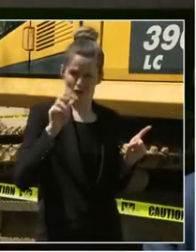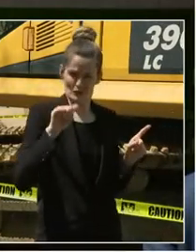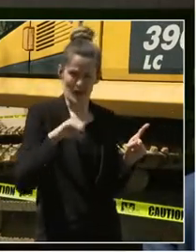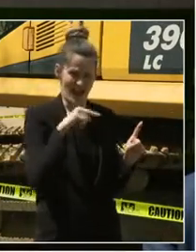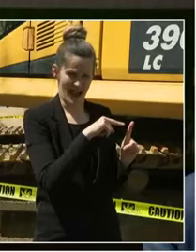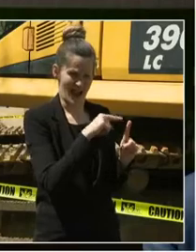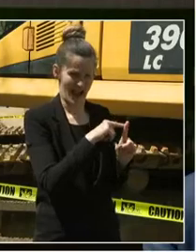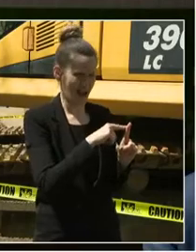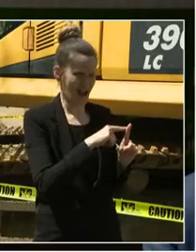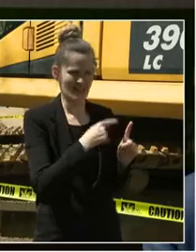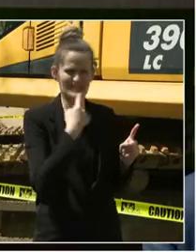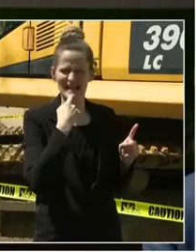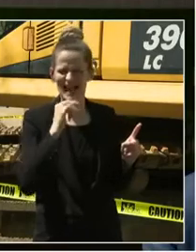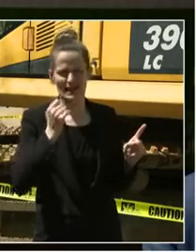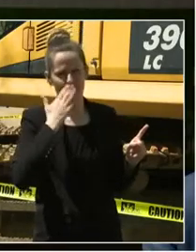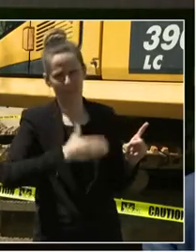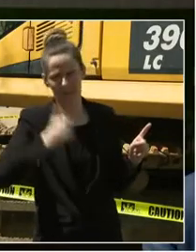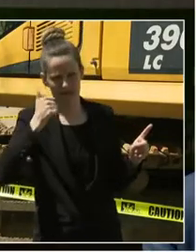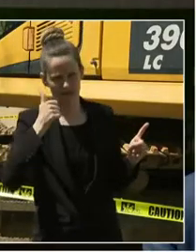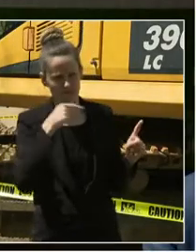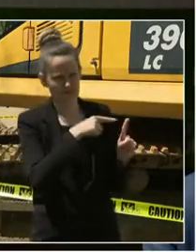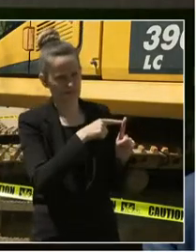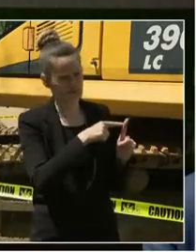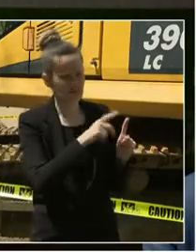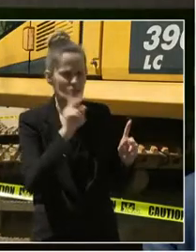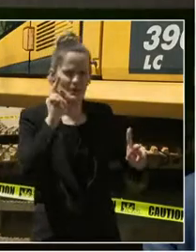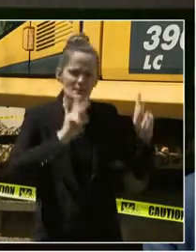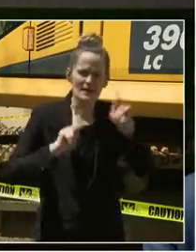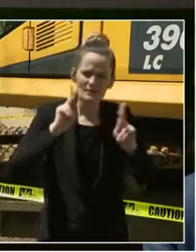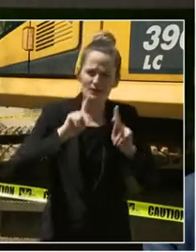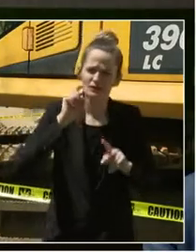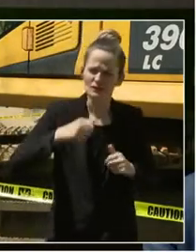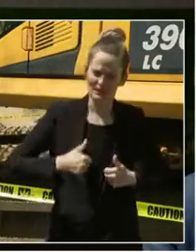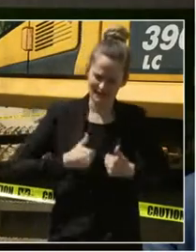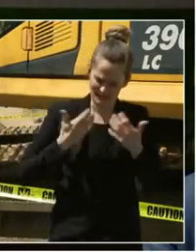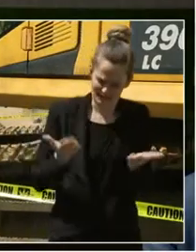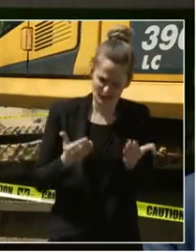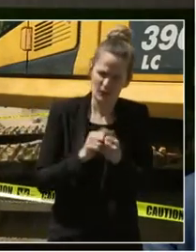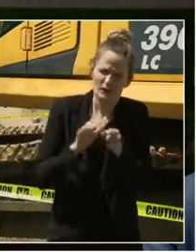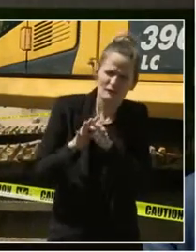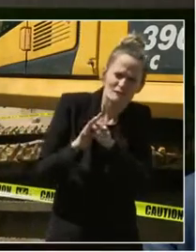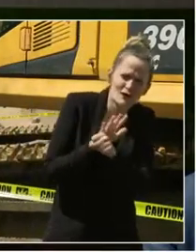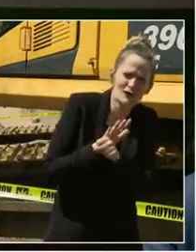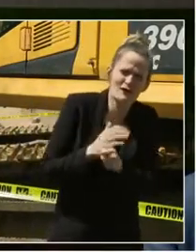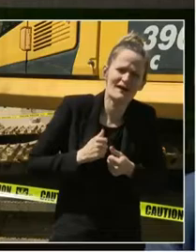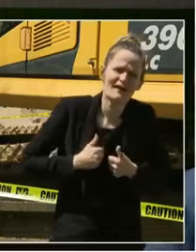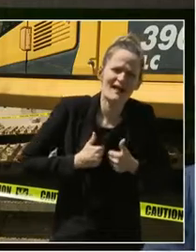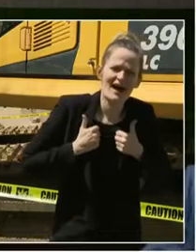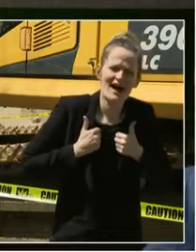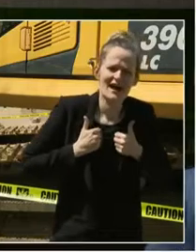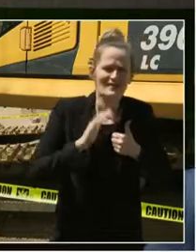full lives to the extent of, their hopes, dreams, and